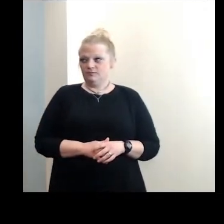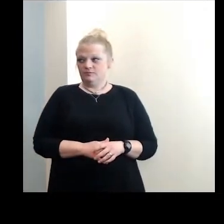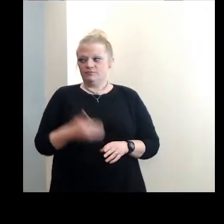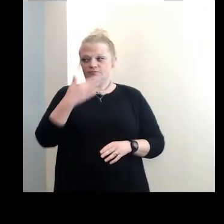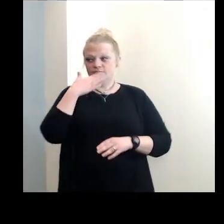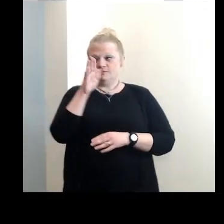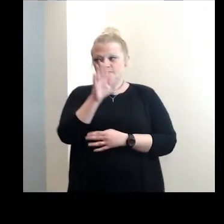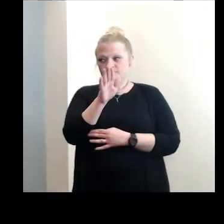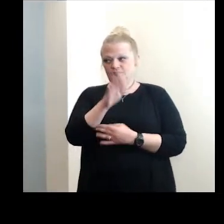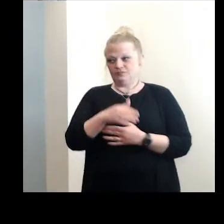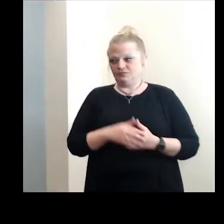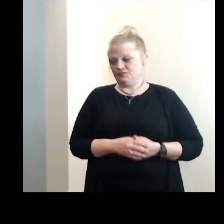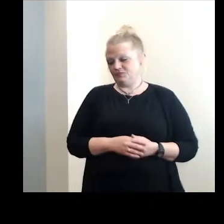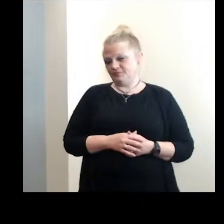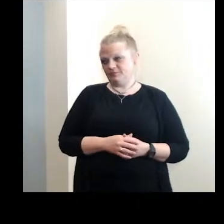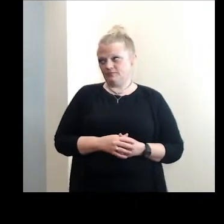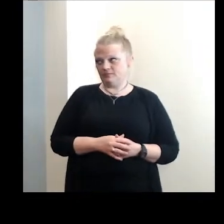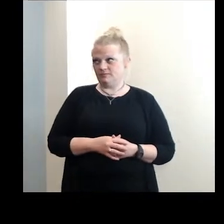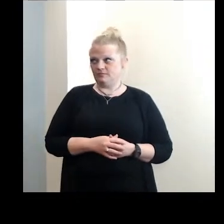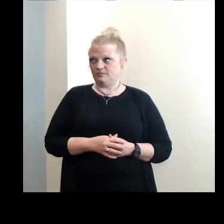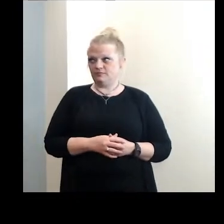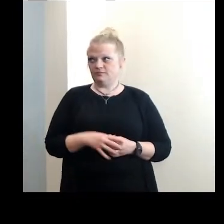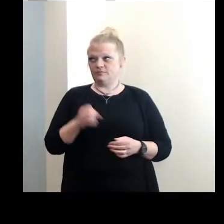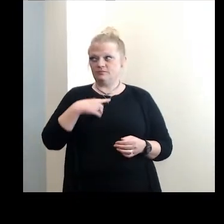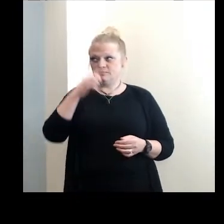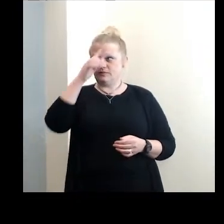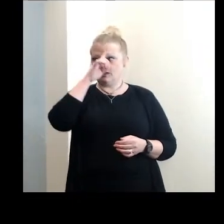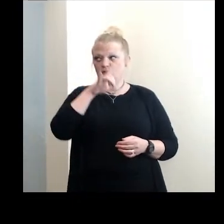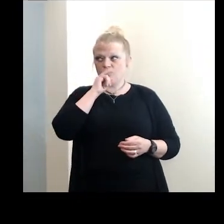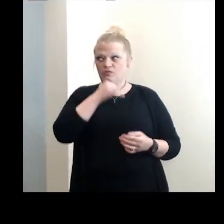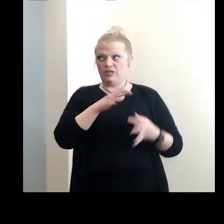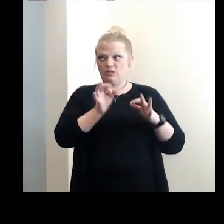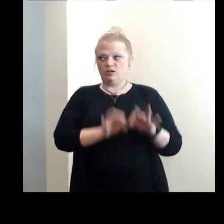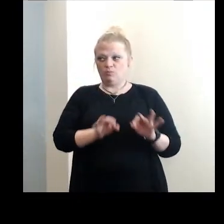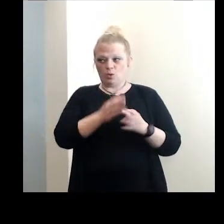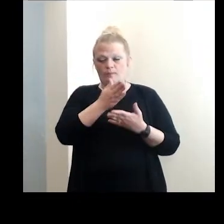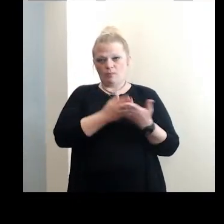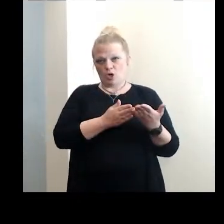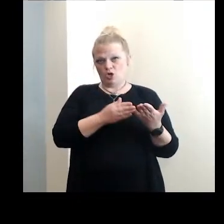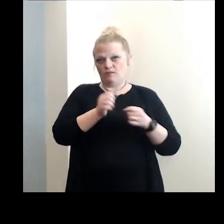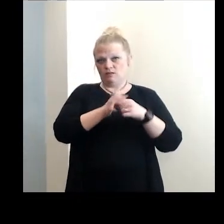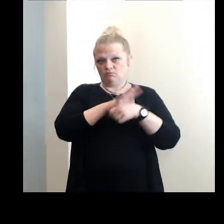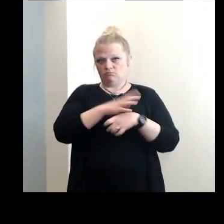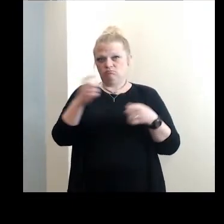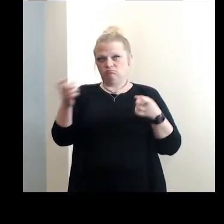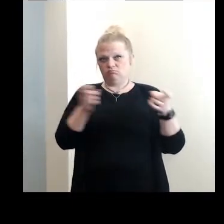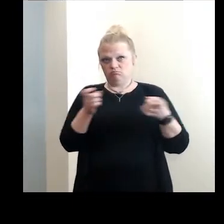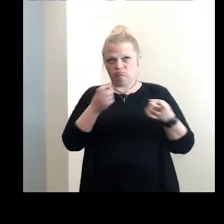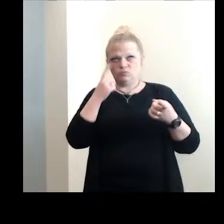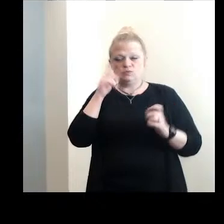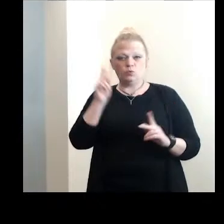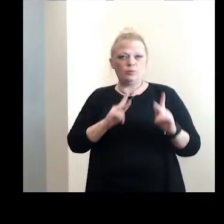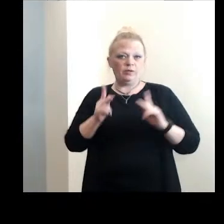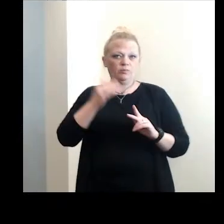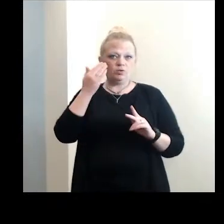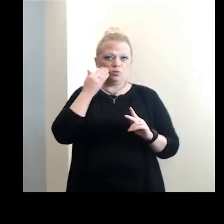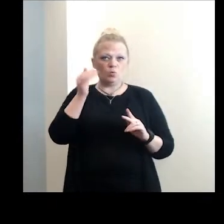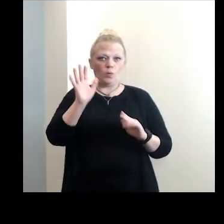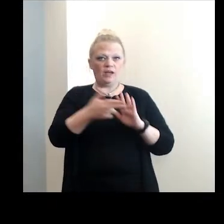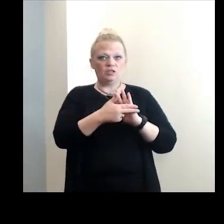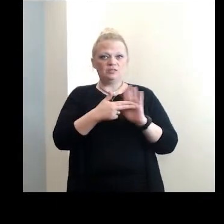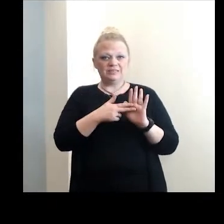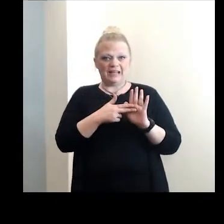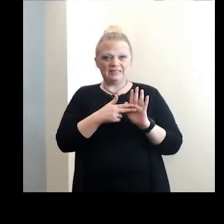Good afternoon. So I think a really important part of our COVID-19 control is for people knowing their